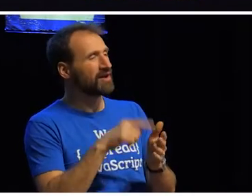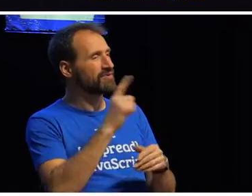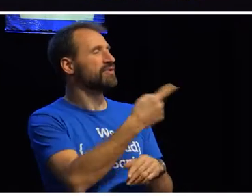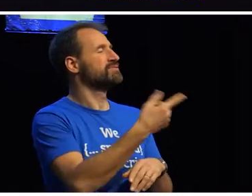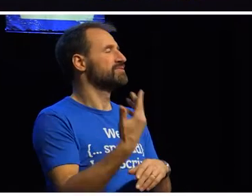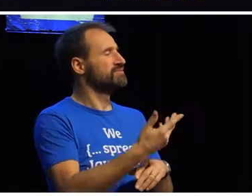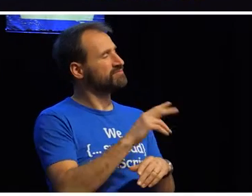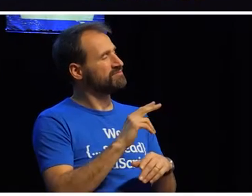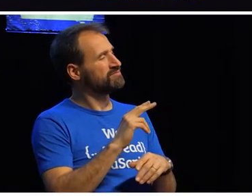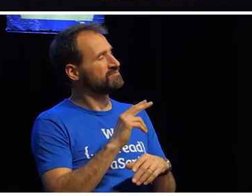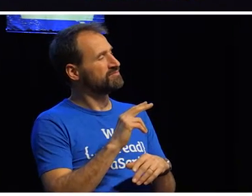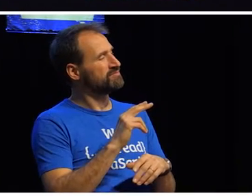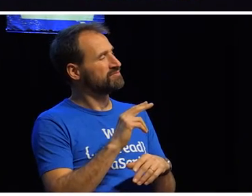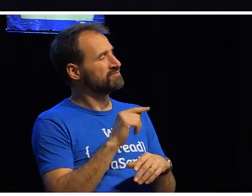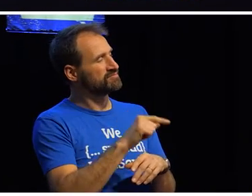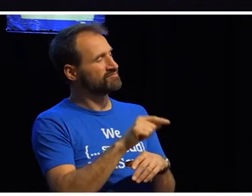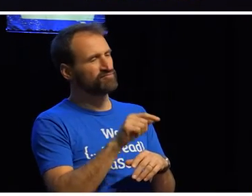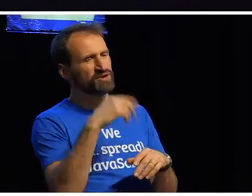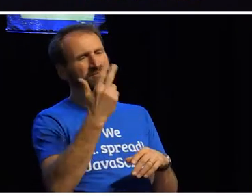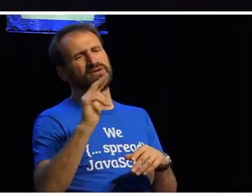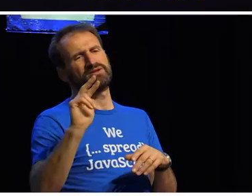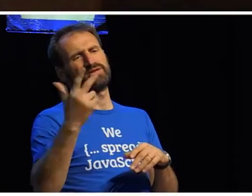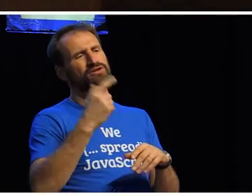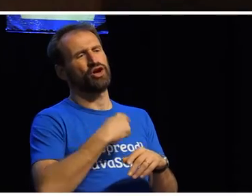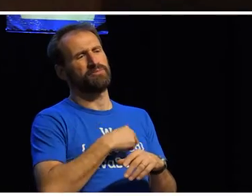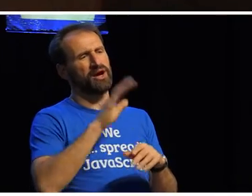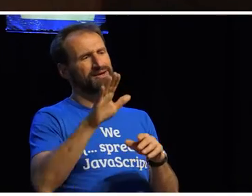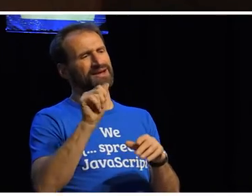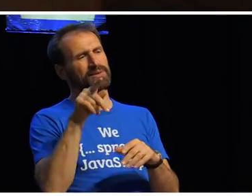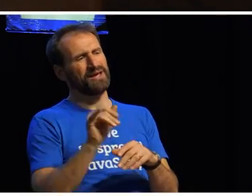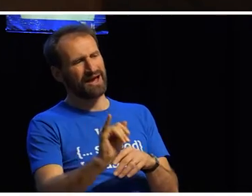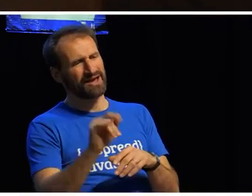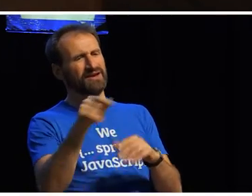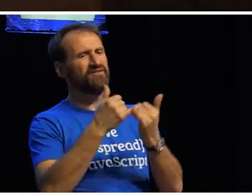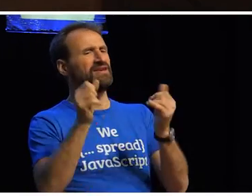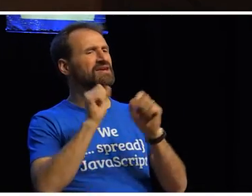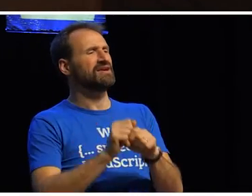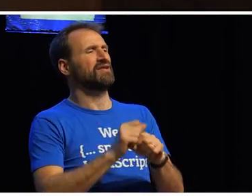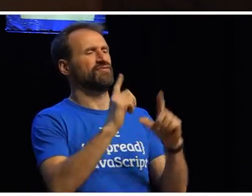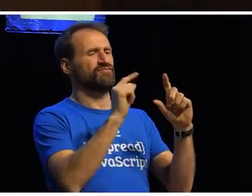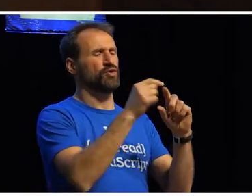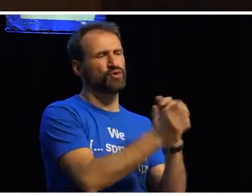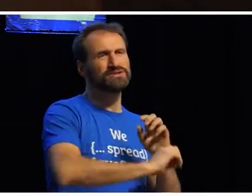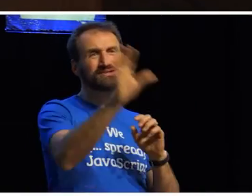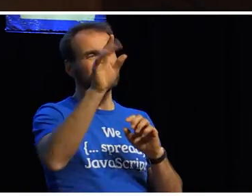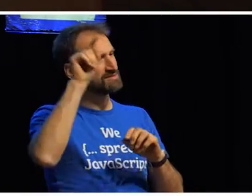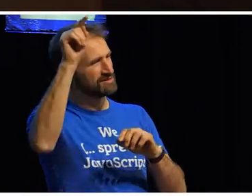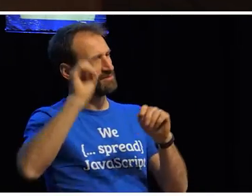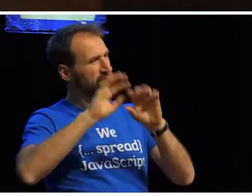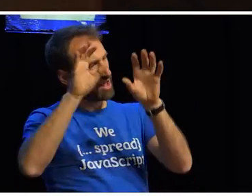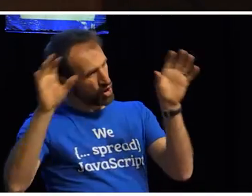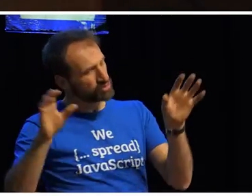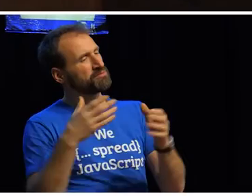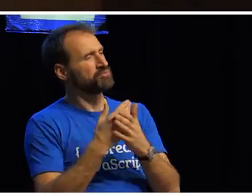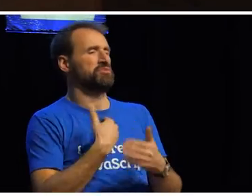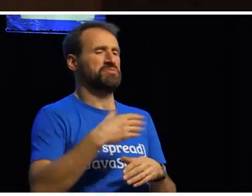party APIs for, you know, just sending the photos to cloud. So this is what I'm doing.